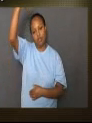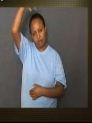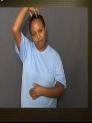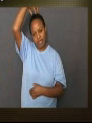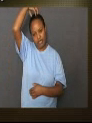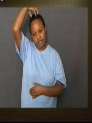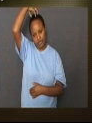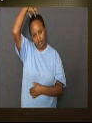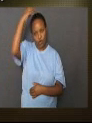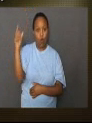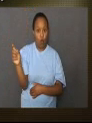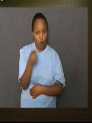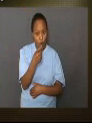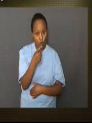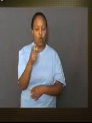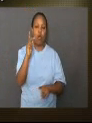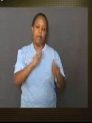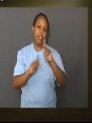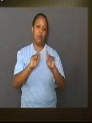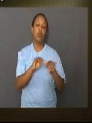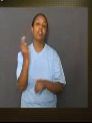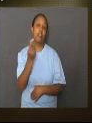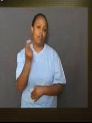government to benefit society.